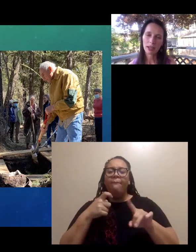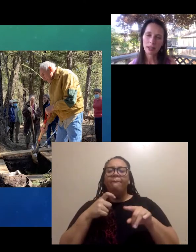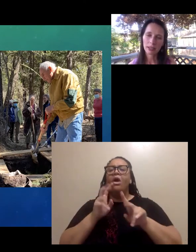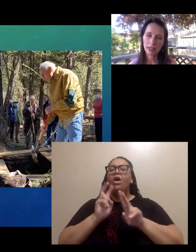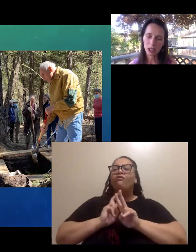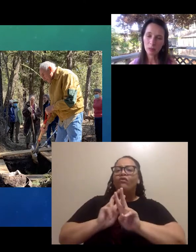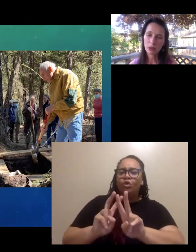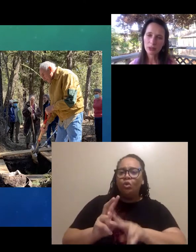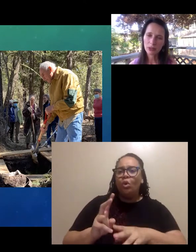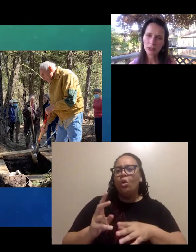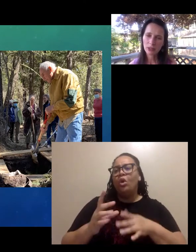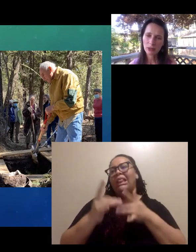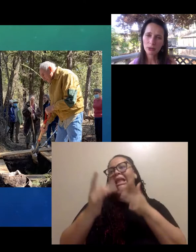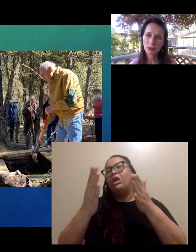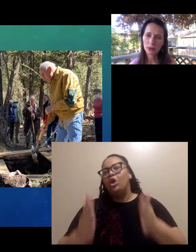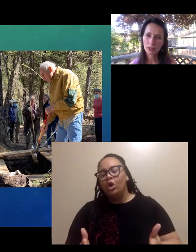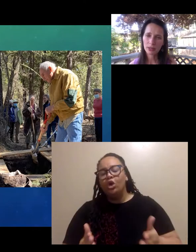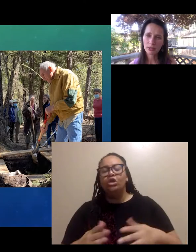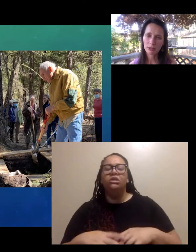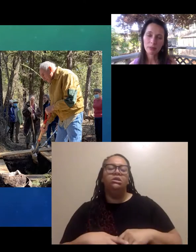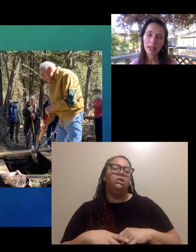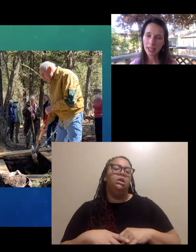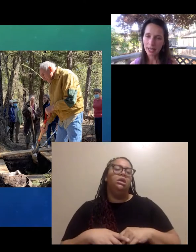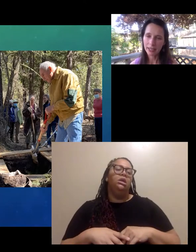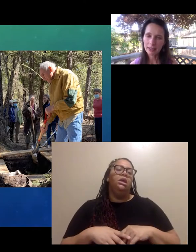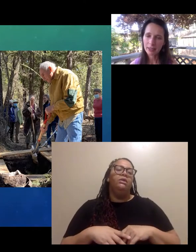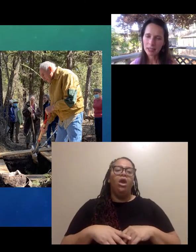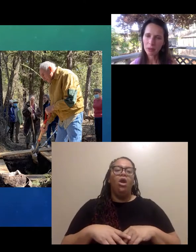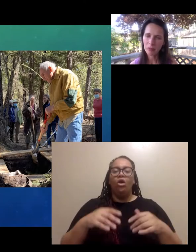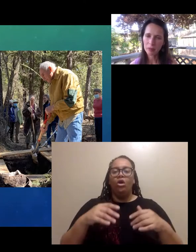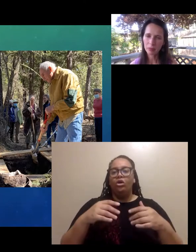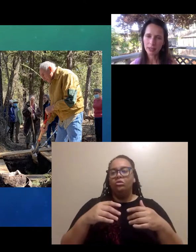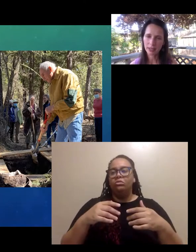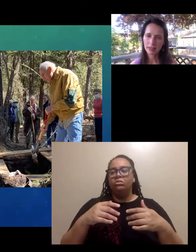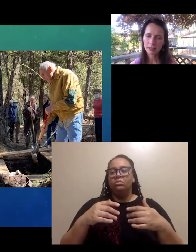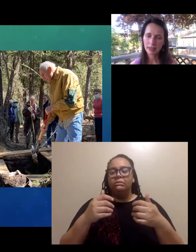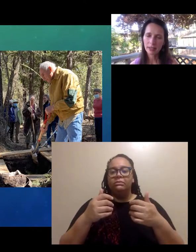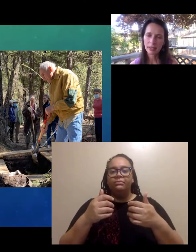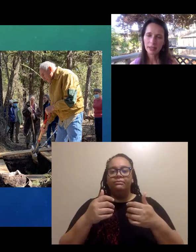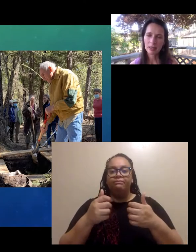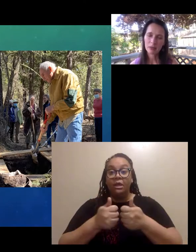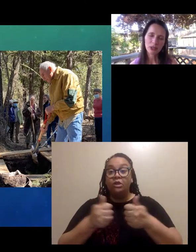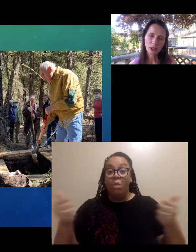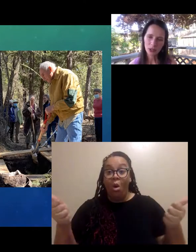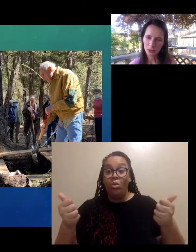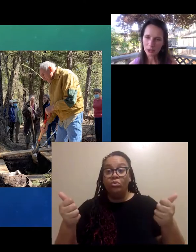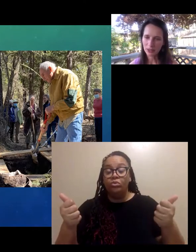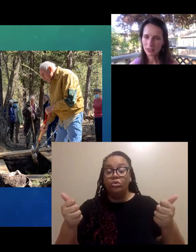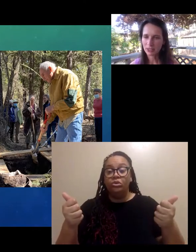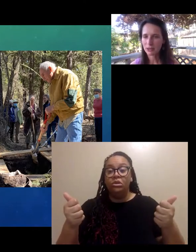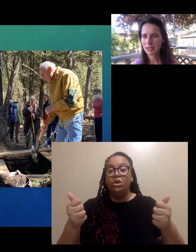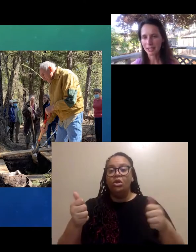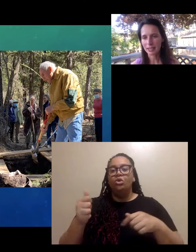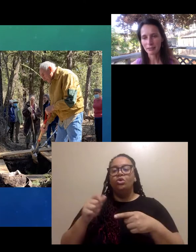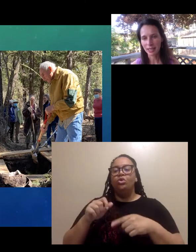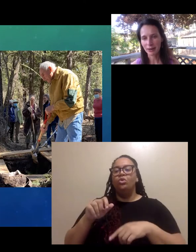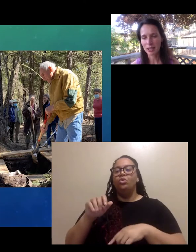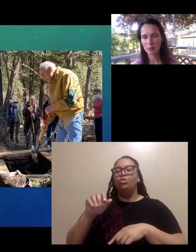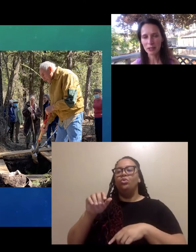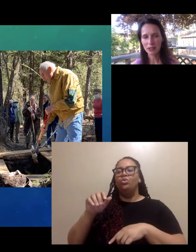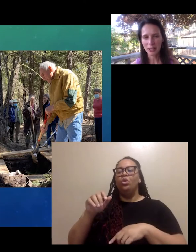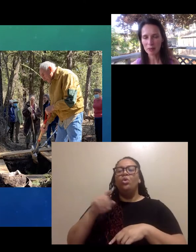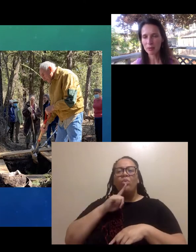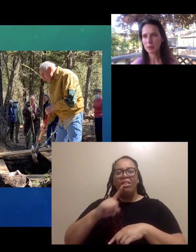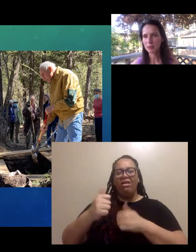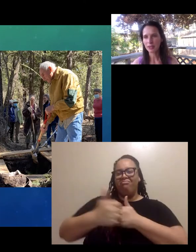are exposed to formaldehyde in the embalming process, which of course, we're not doing that kind of thing